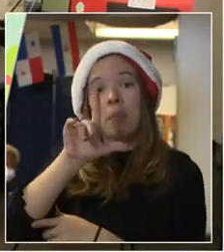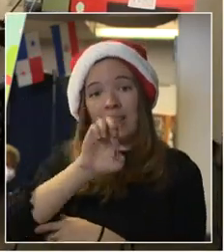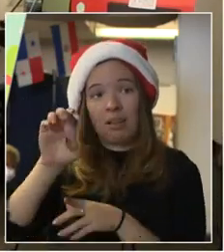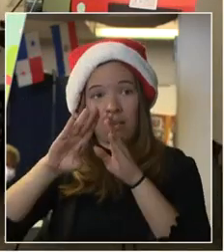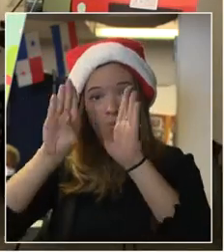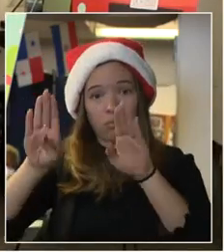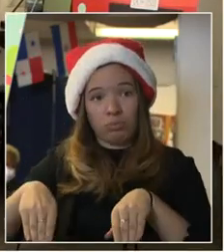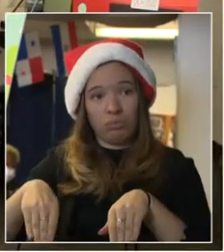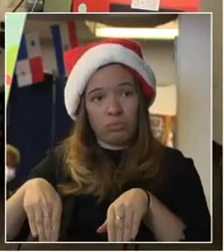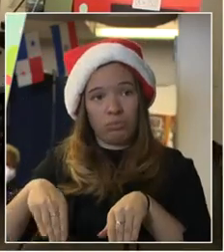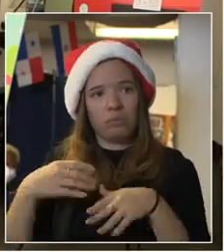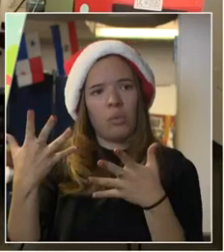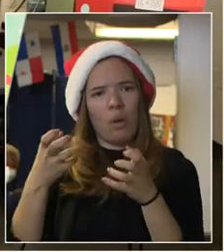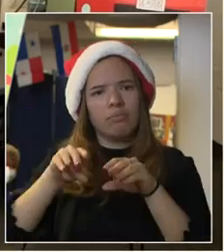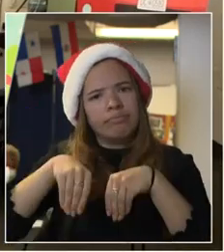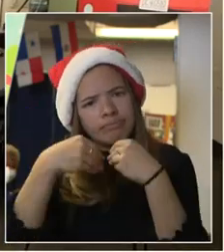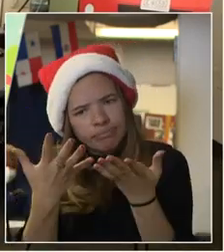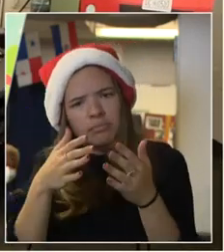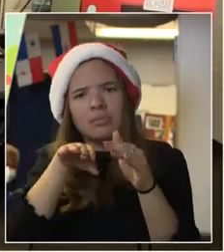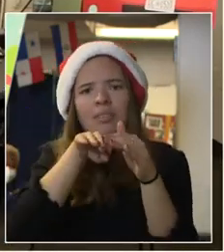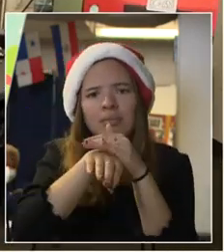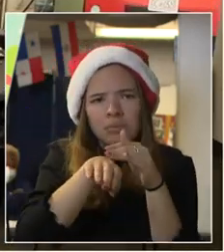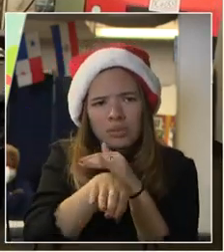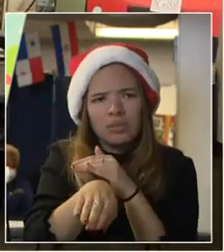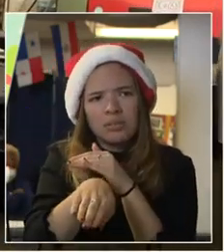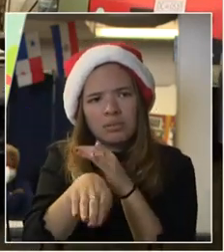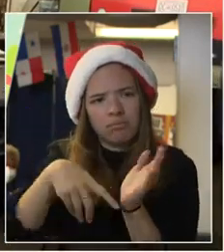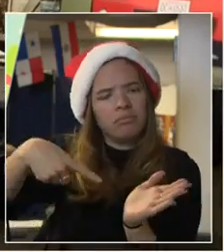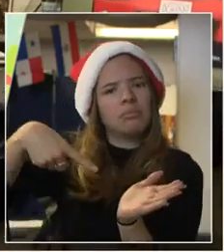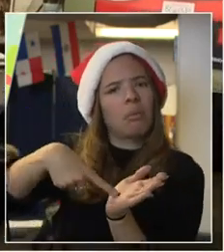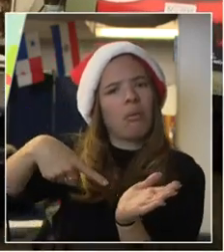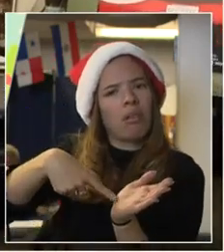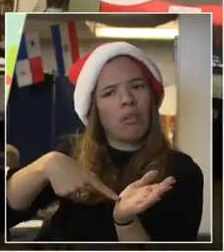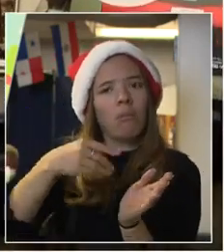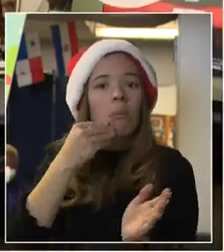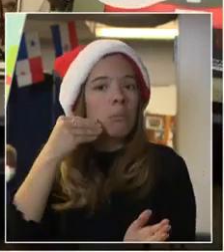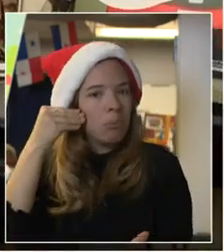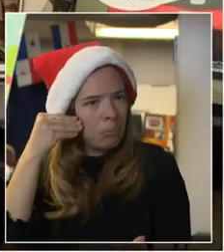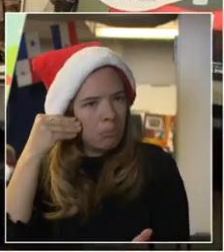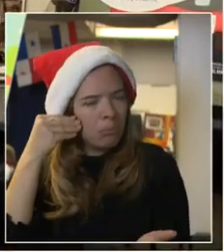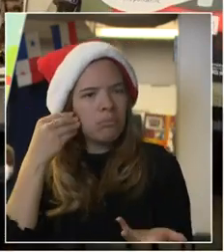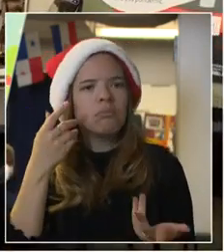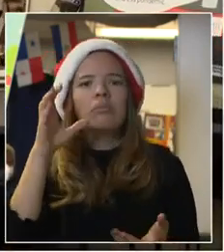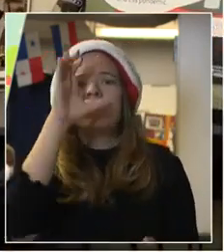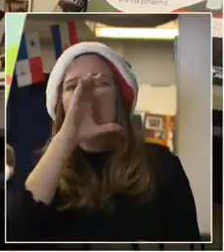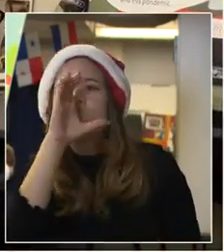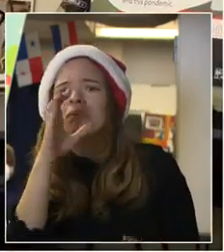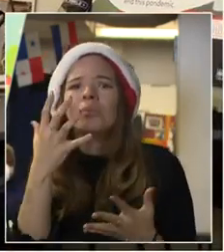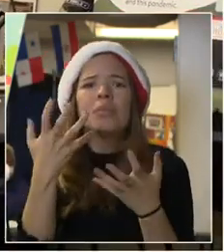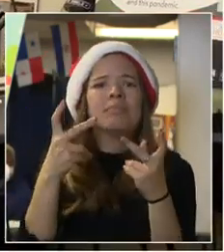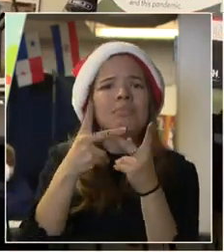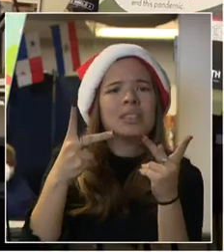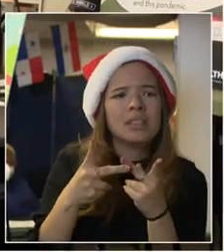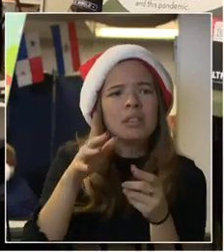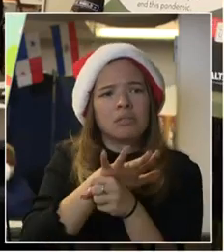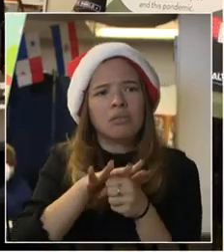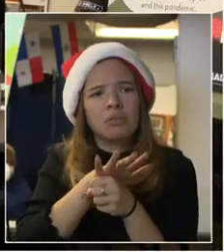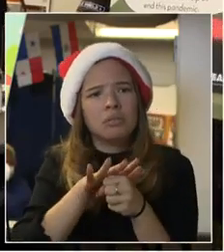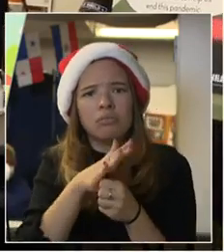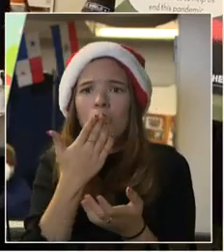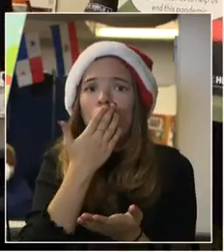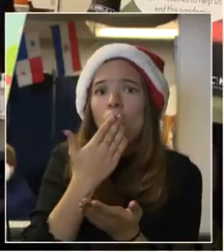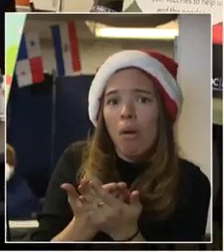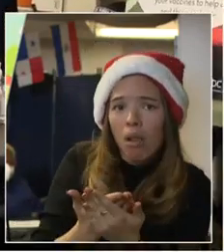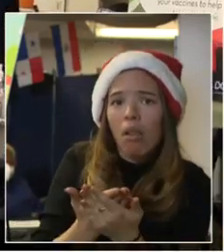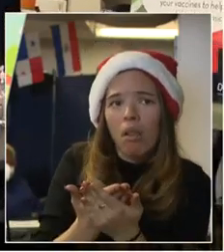affordable housing. We do that in neighborhoods that are rich and full of resources, and we offer on-site and nearby programs and